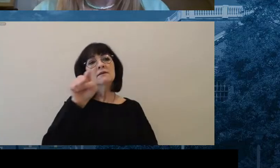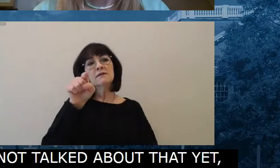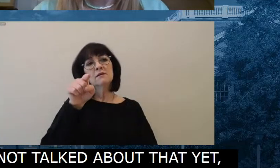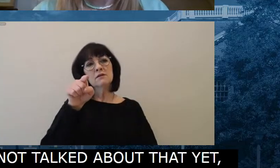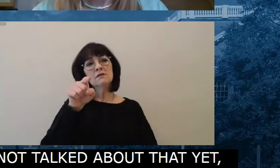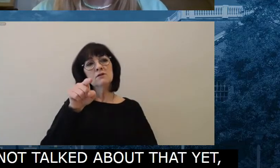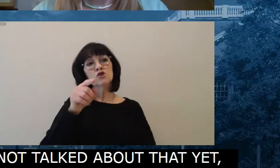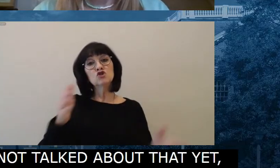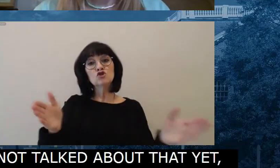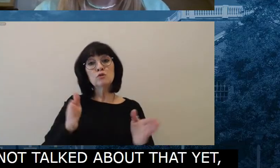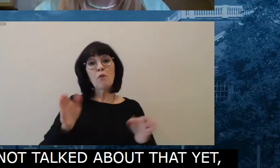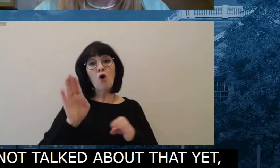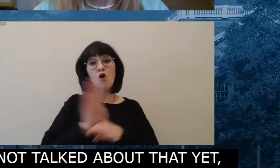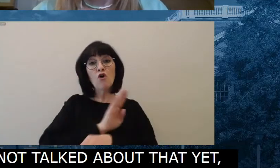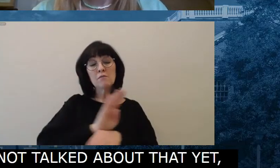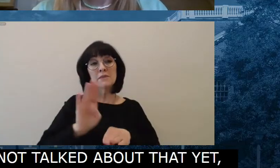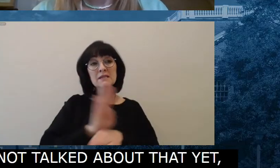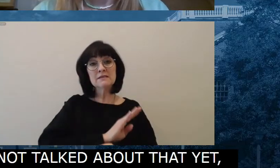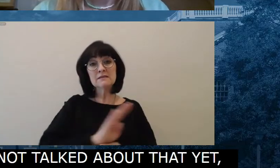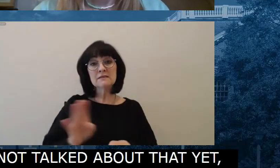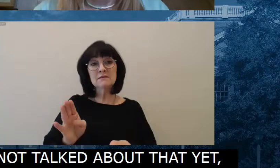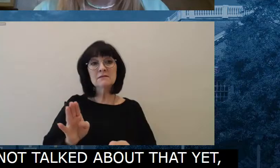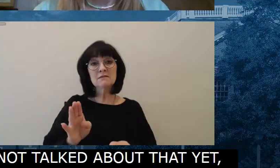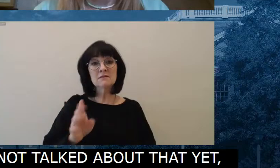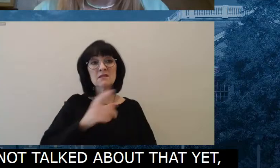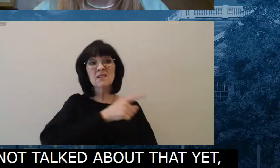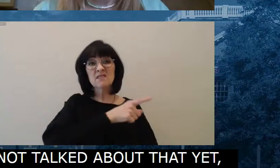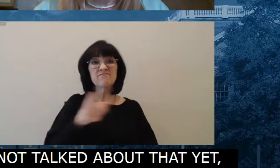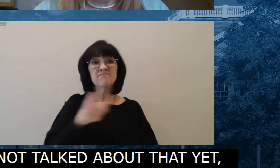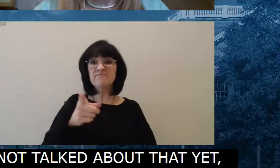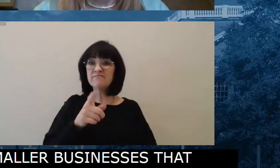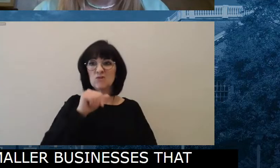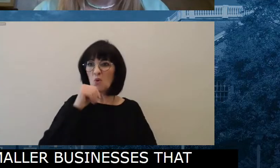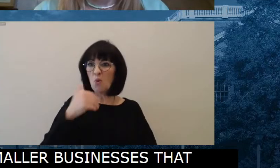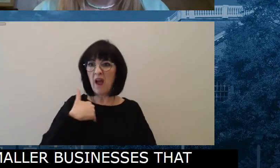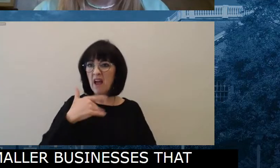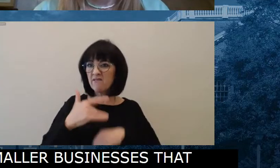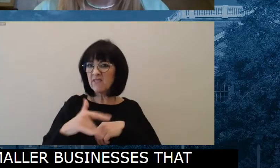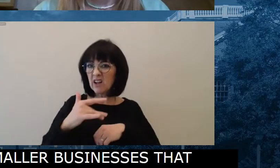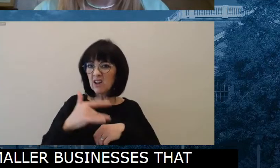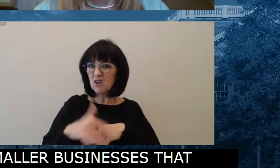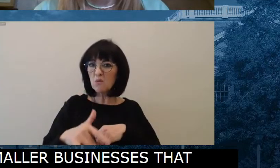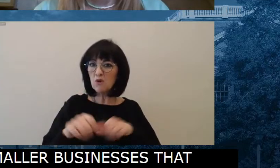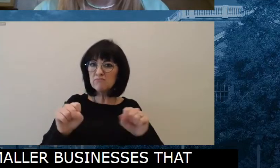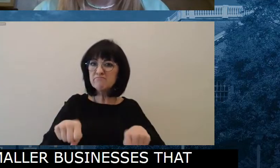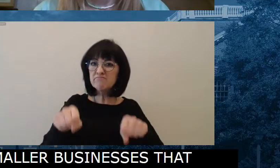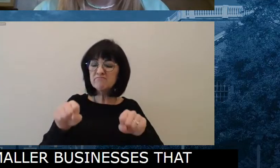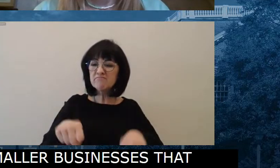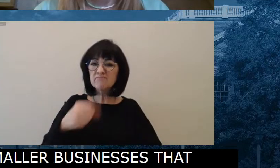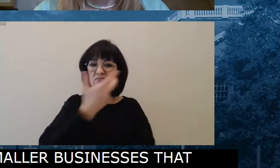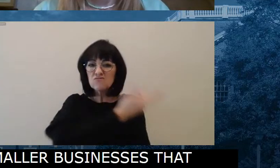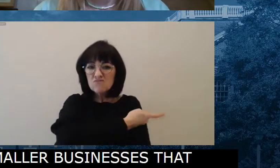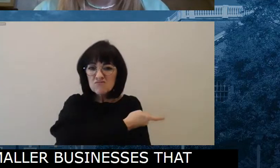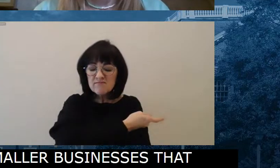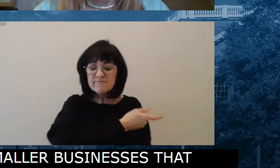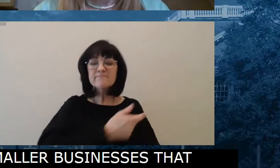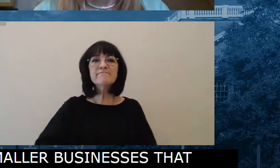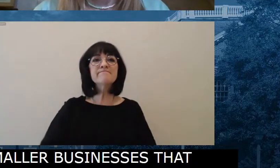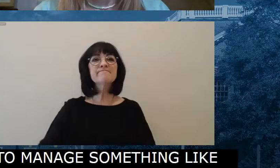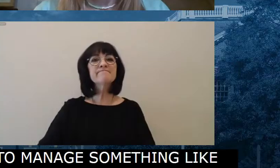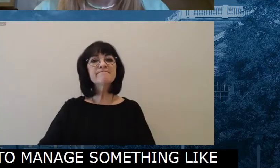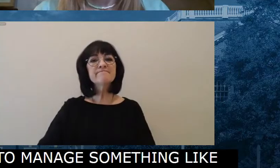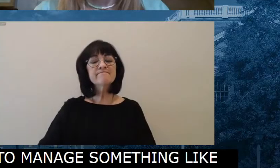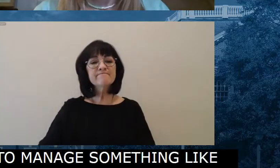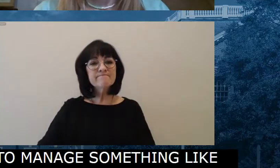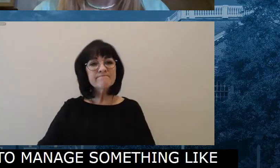the internal capacity to manage something like this, and we've talked about having pods to do that. Obviously, the